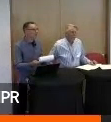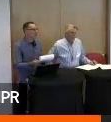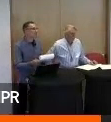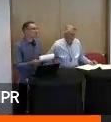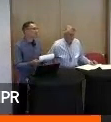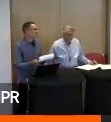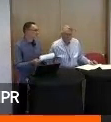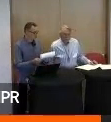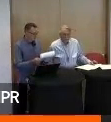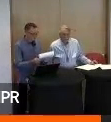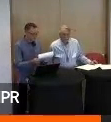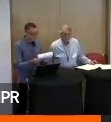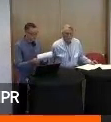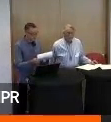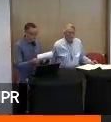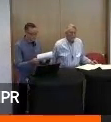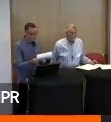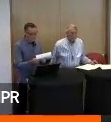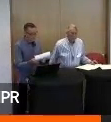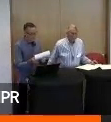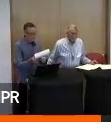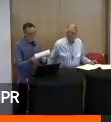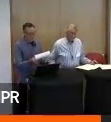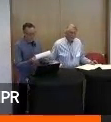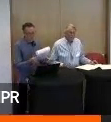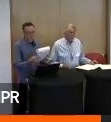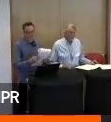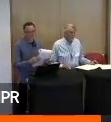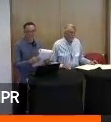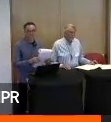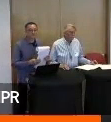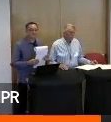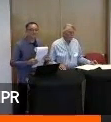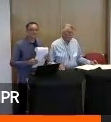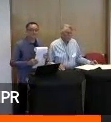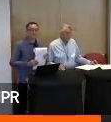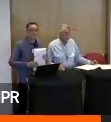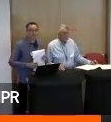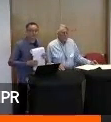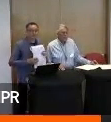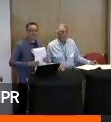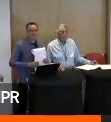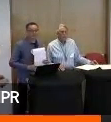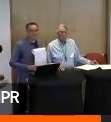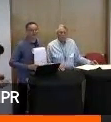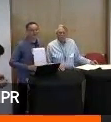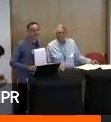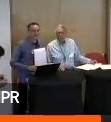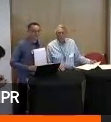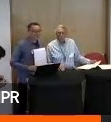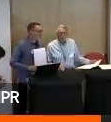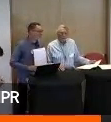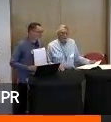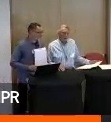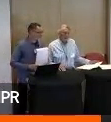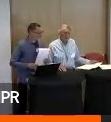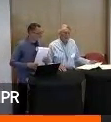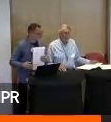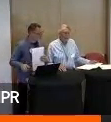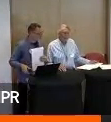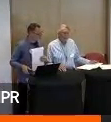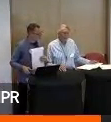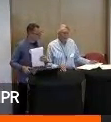now, in addition to consulting for companies developing information access tools, he spends a lot of time helping the Mad Lab